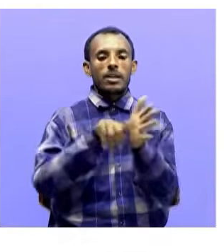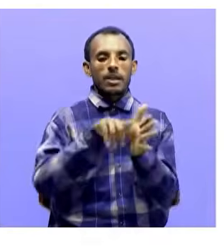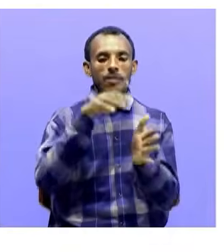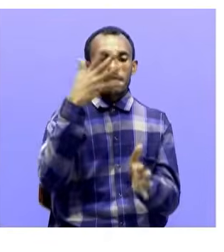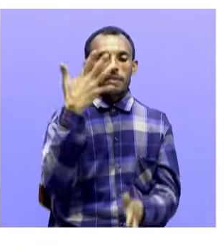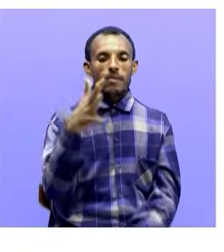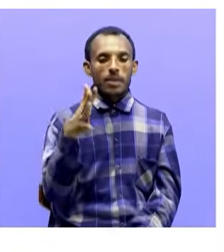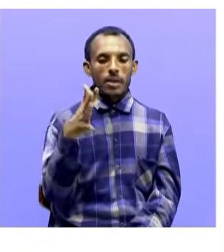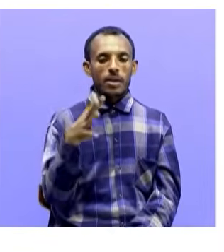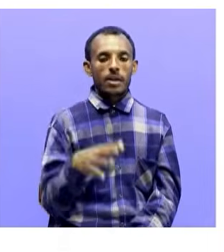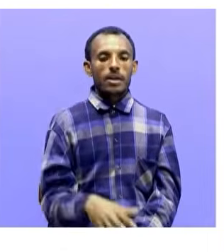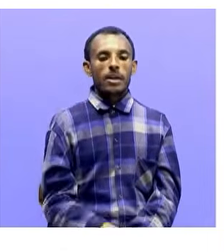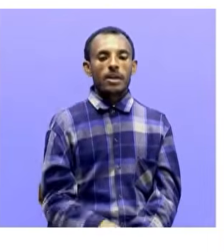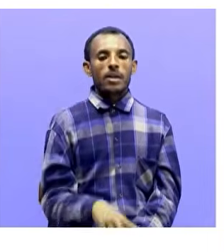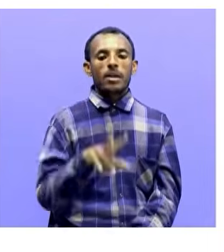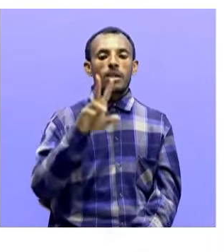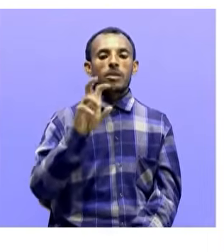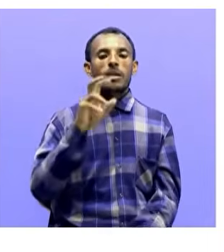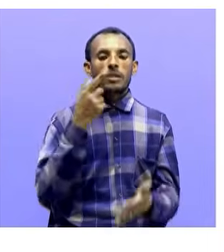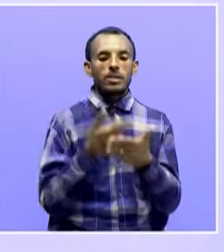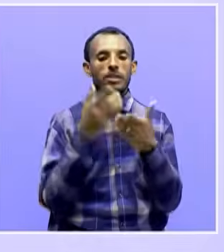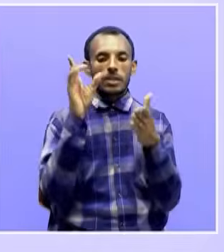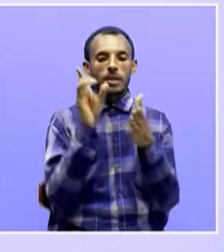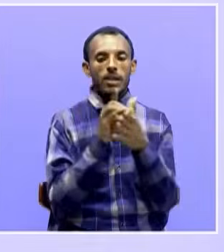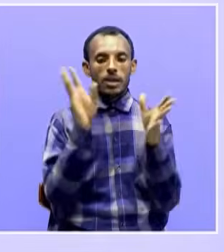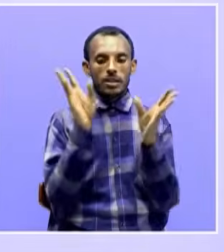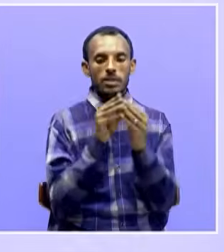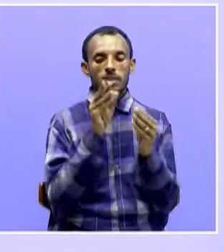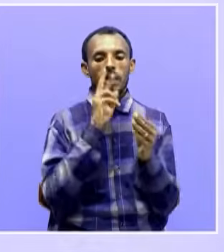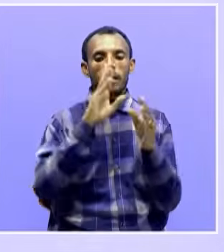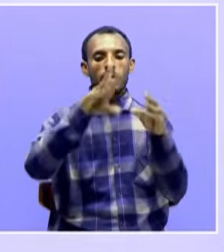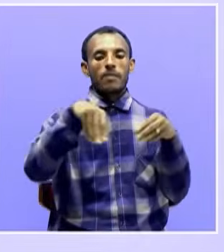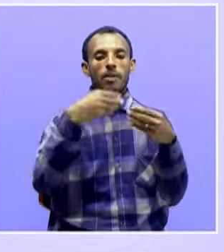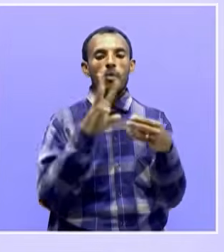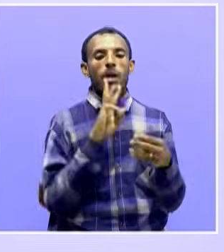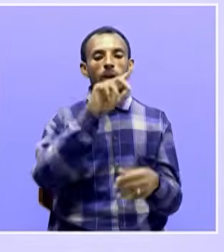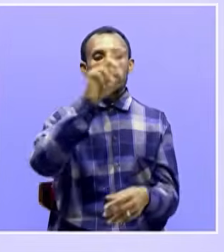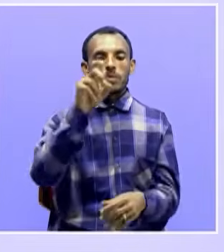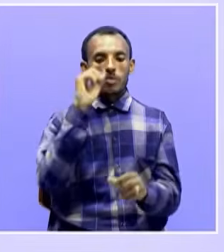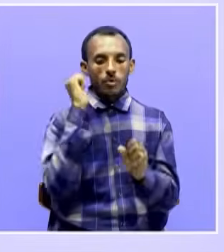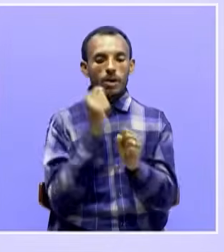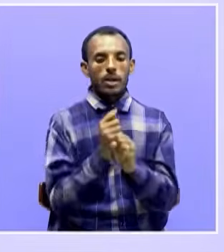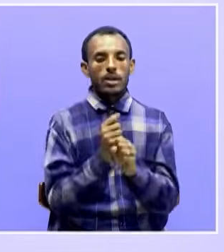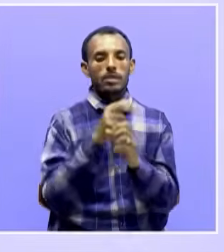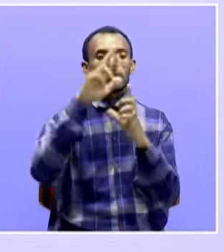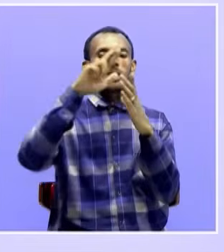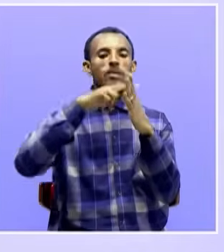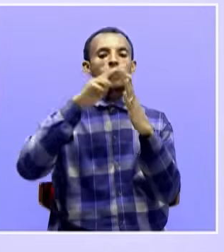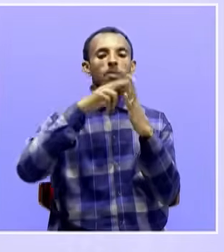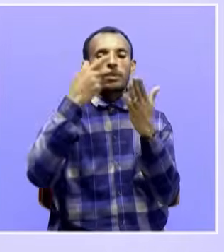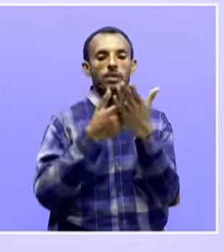-15, 20. This data set is given. We are asked to find the range of this data